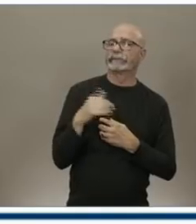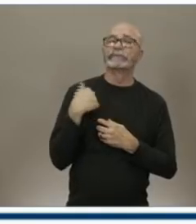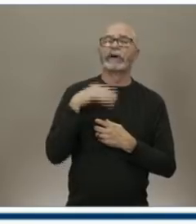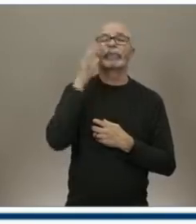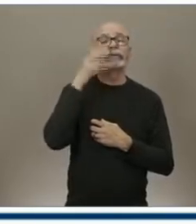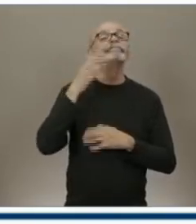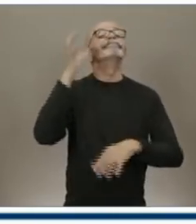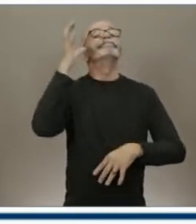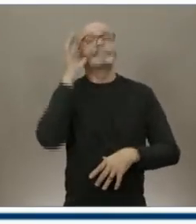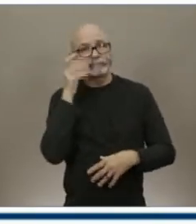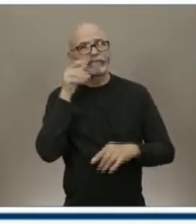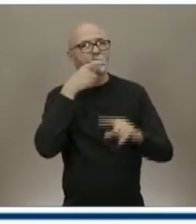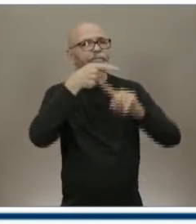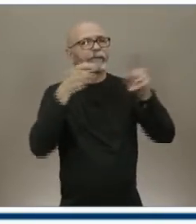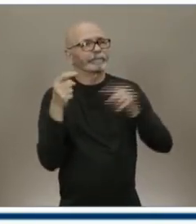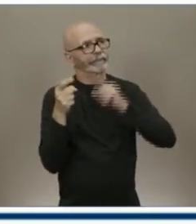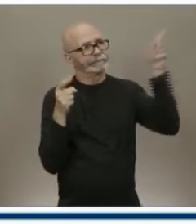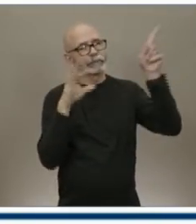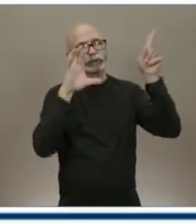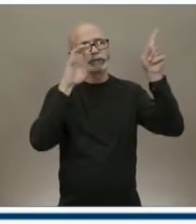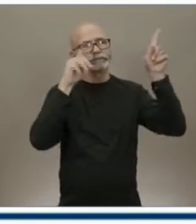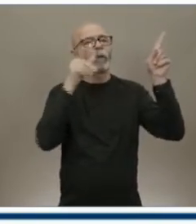we've learned in the last 10 months,